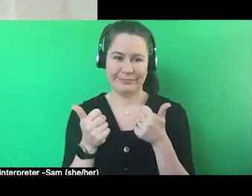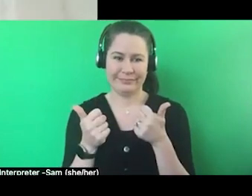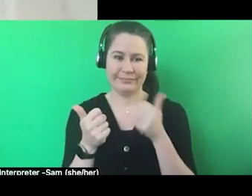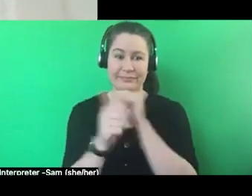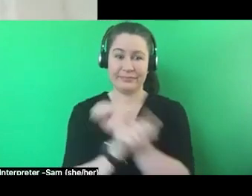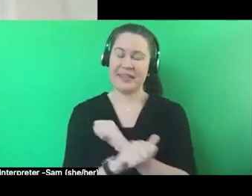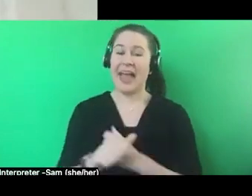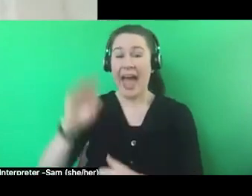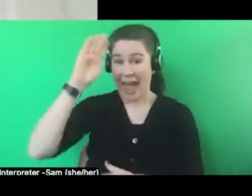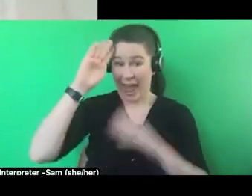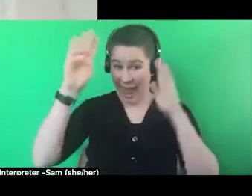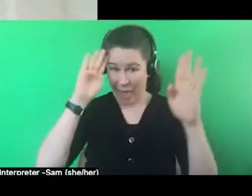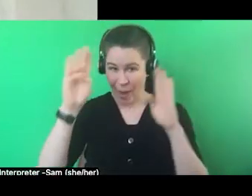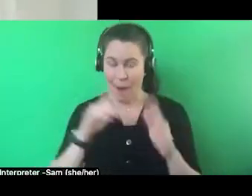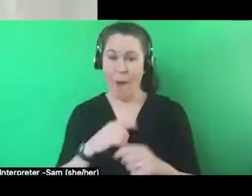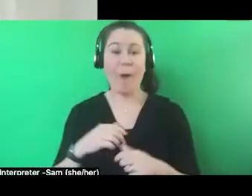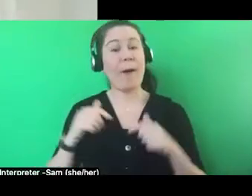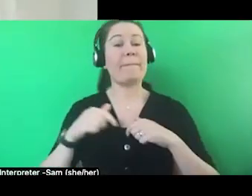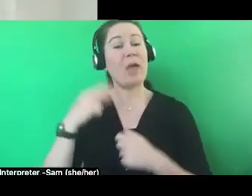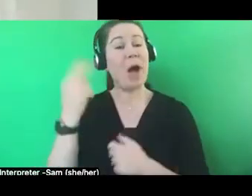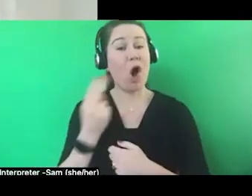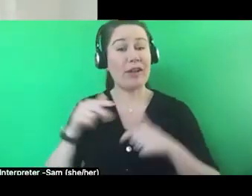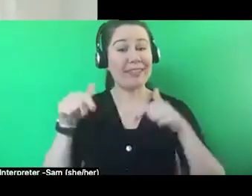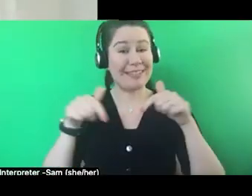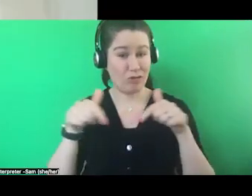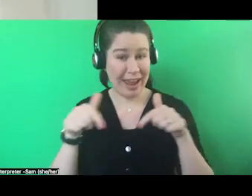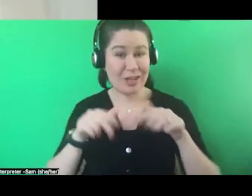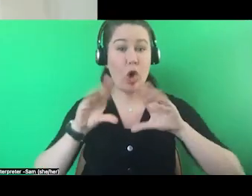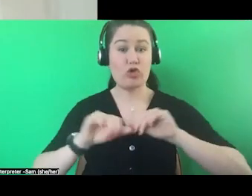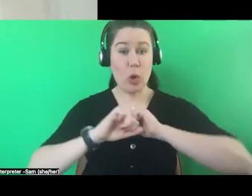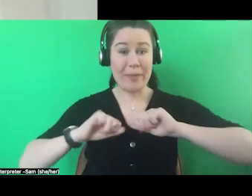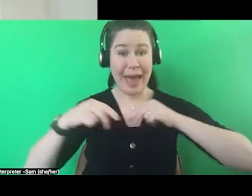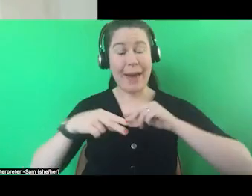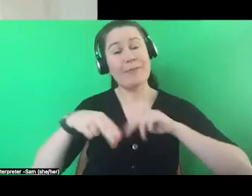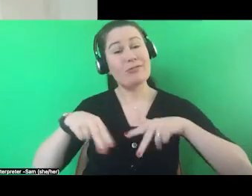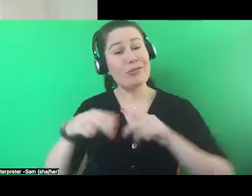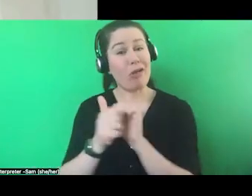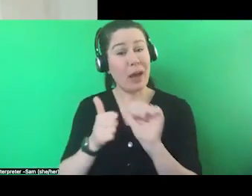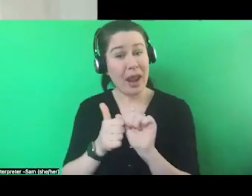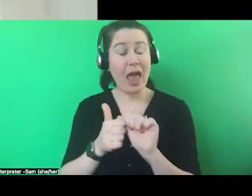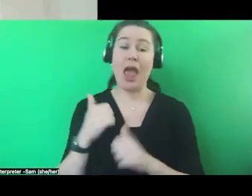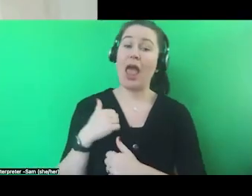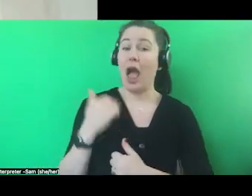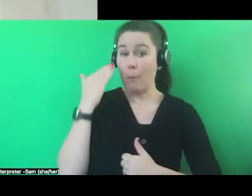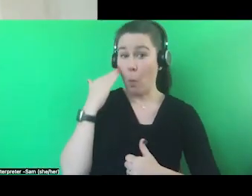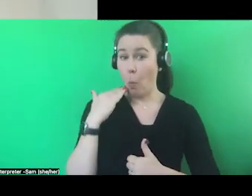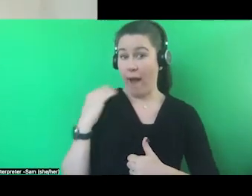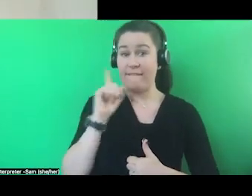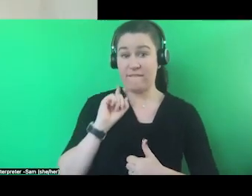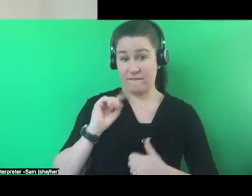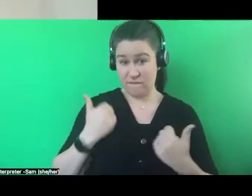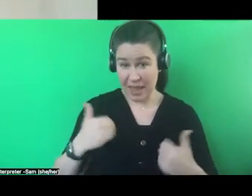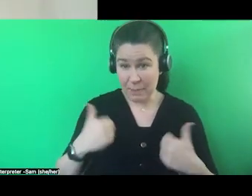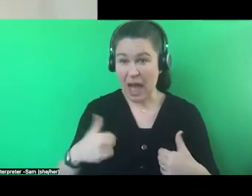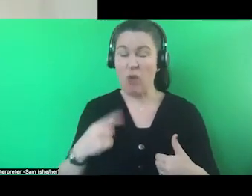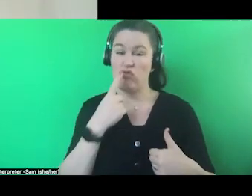I am co-artistic director of Stopgap Dance Company. I am a white female with reddish brown wavy